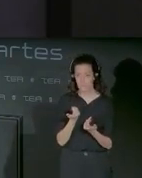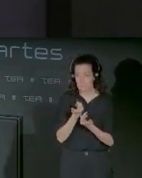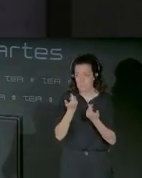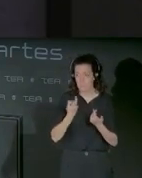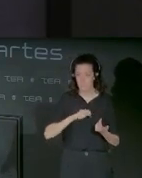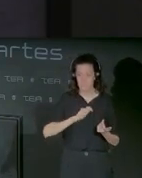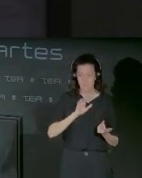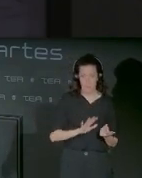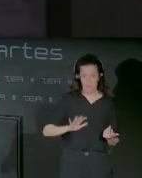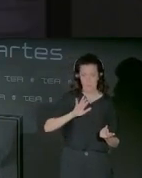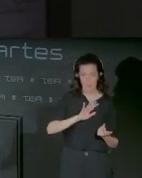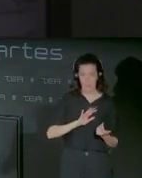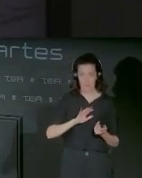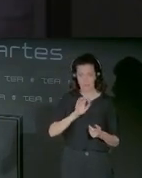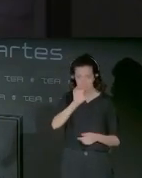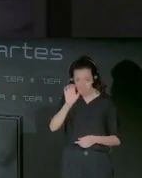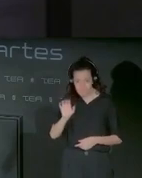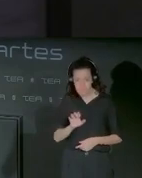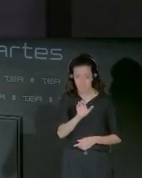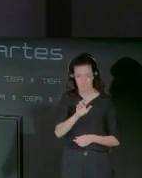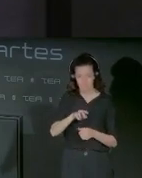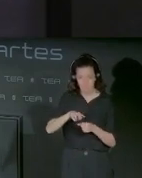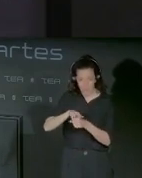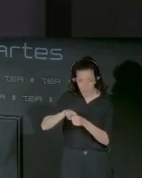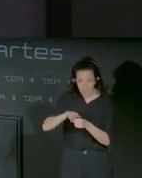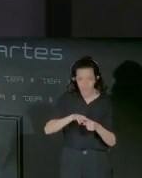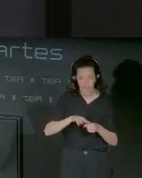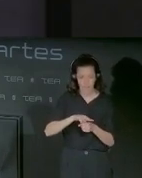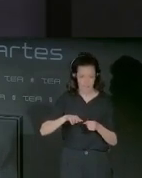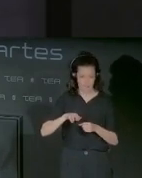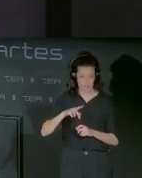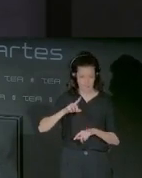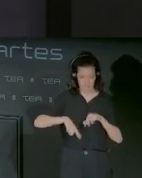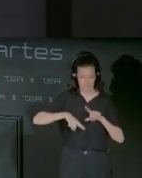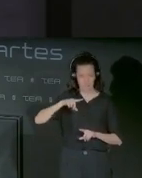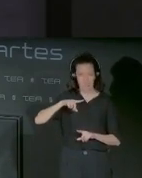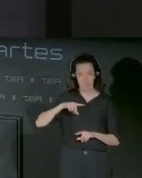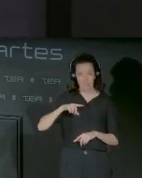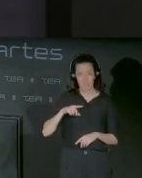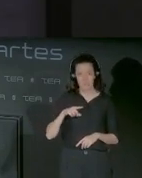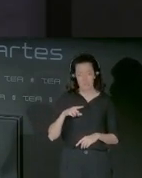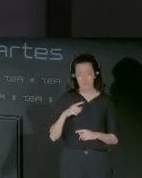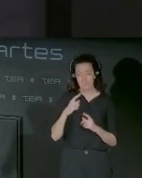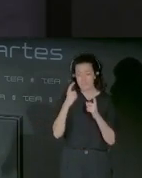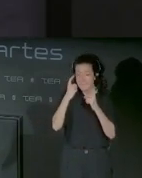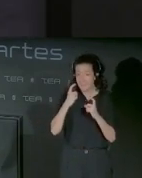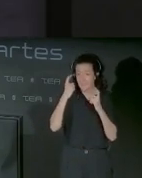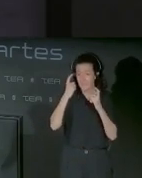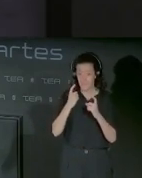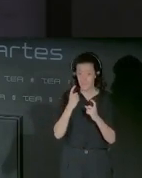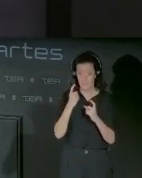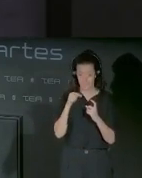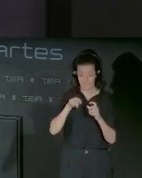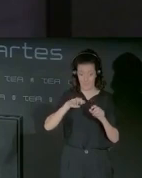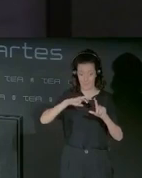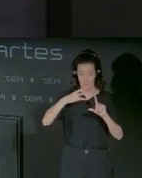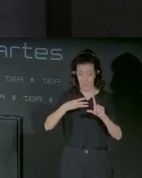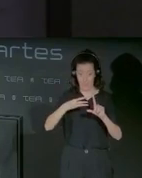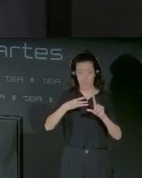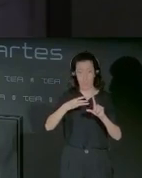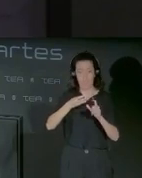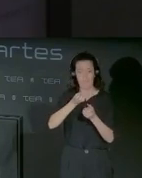we will try to put everything in a box ready for the industry. And as instruments, we have a wide